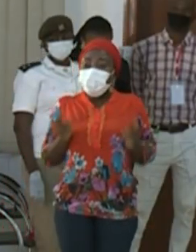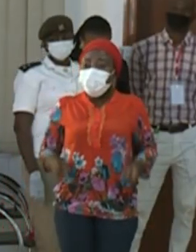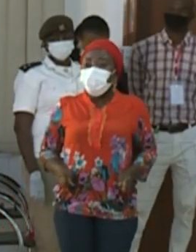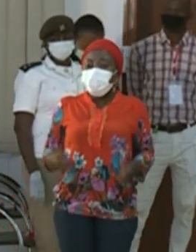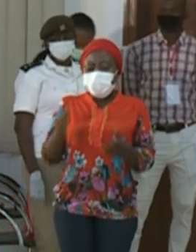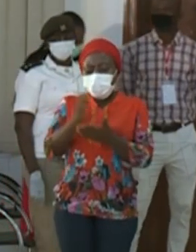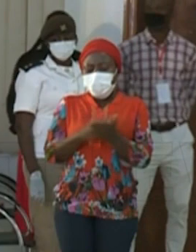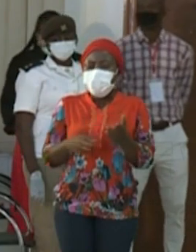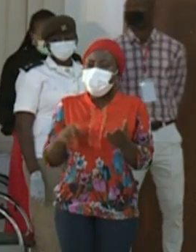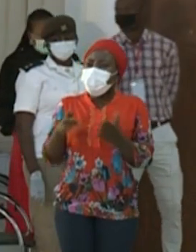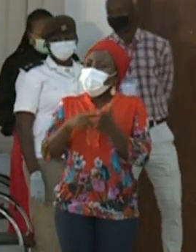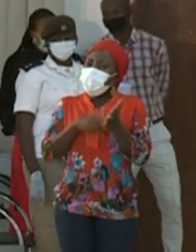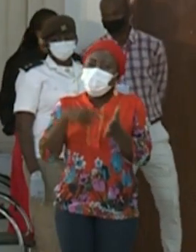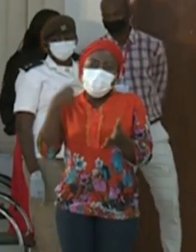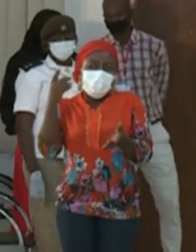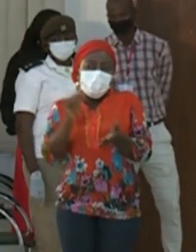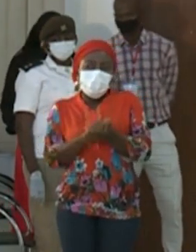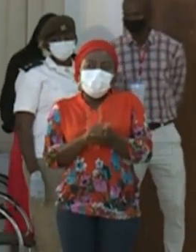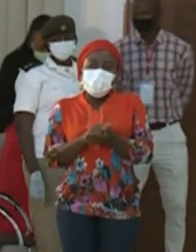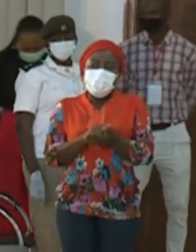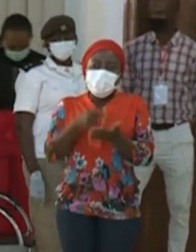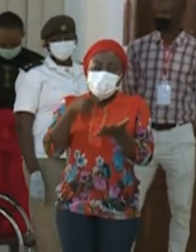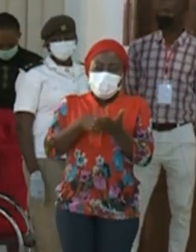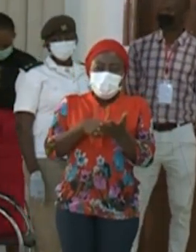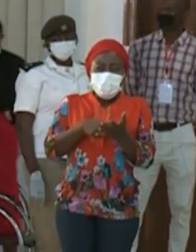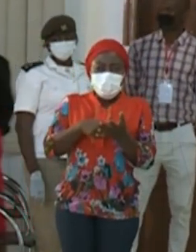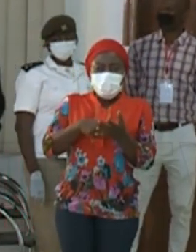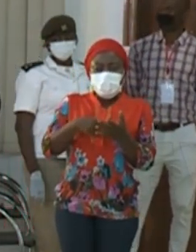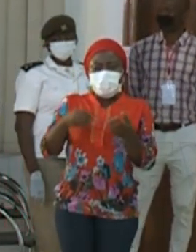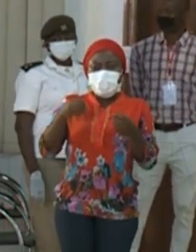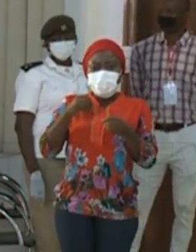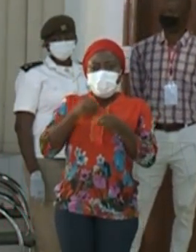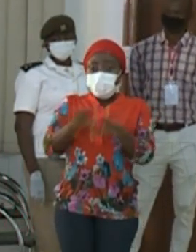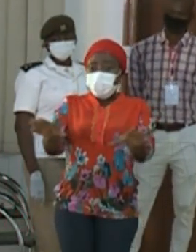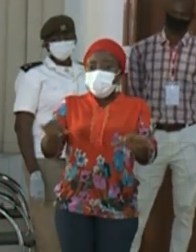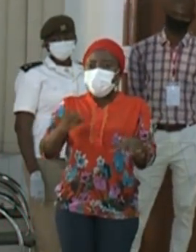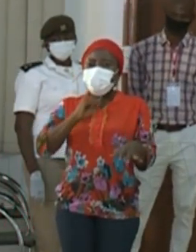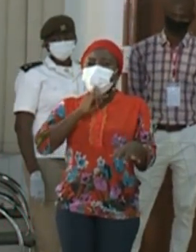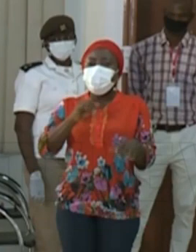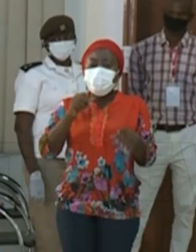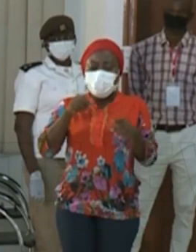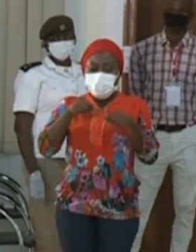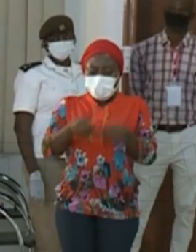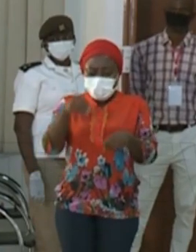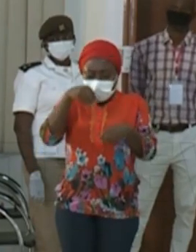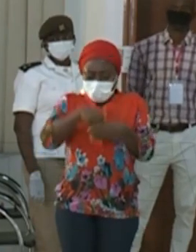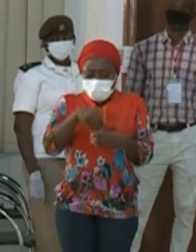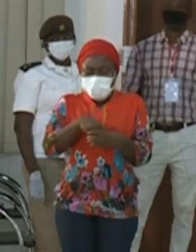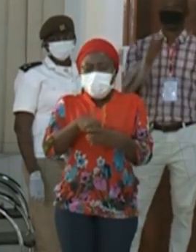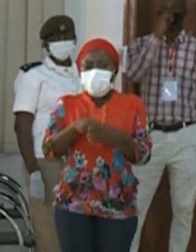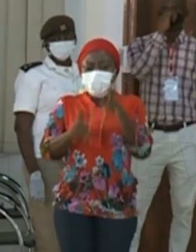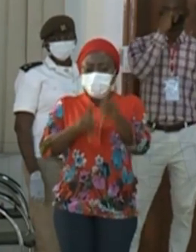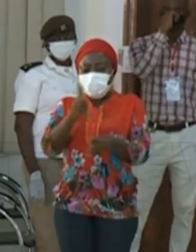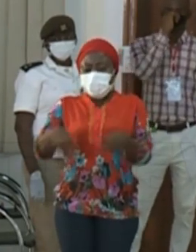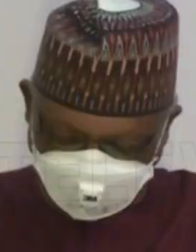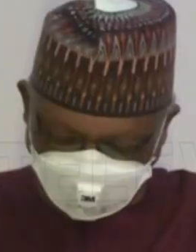some reports that the virus still remains in the testes of men, even after testing negative to the coronavirus. How